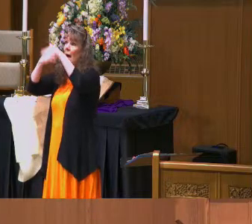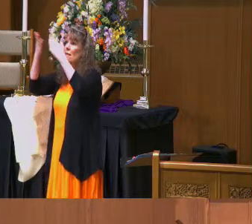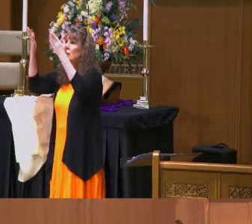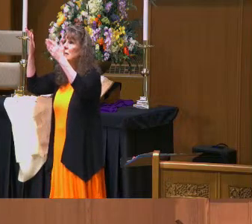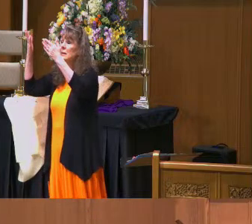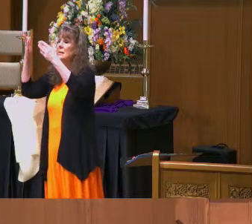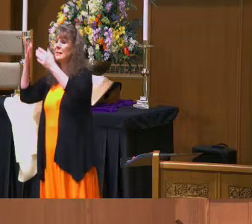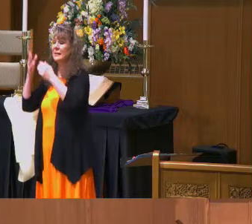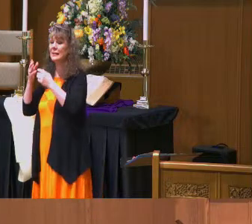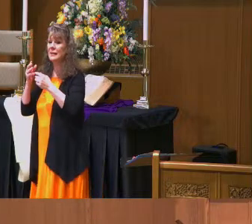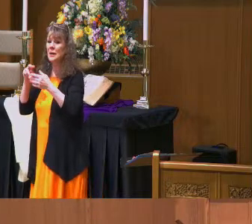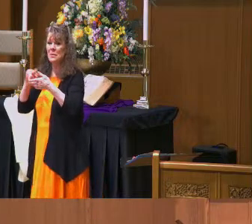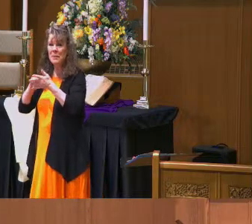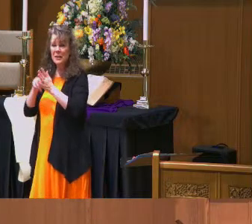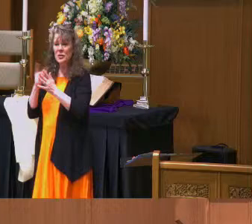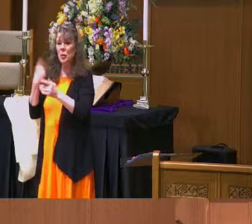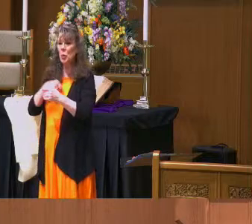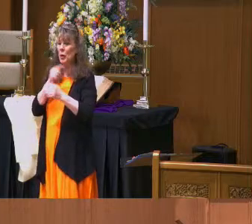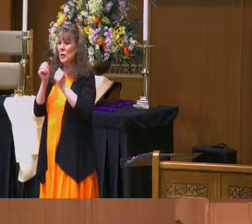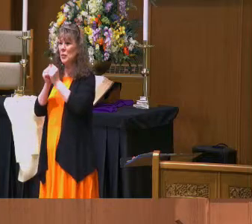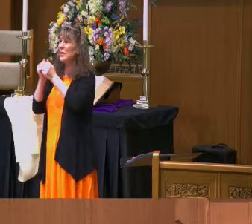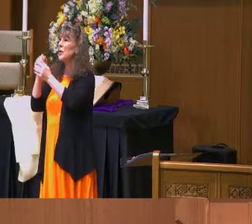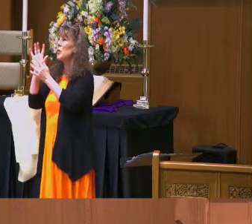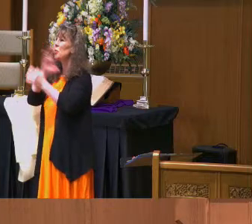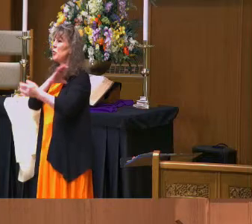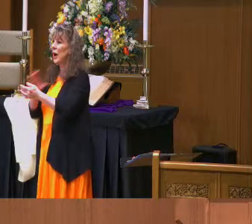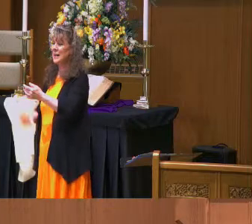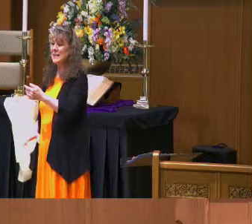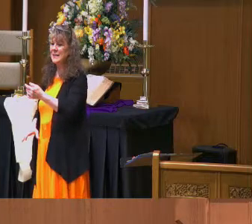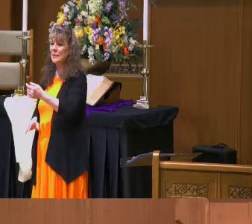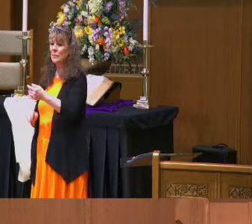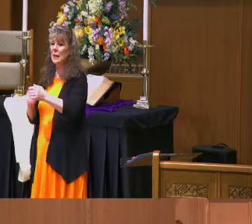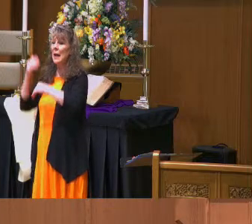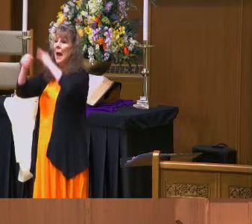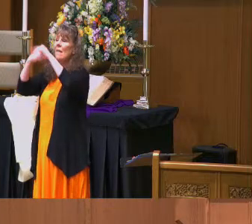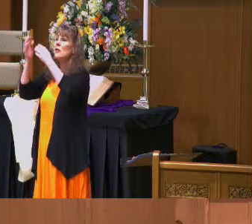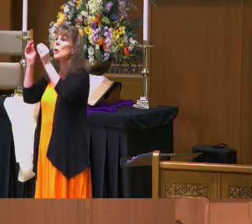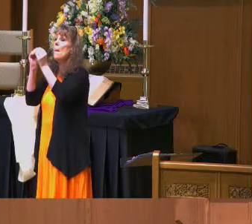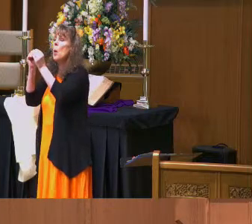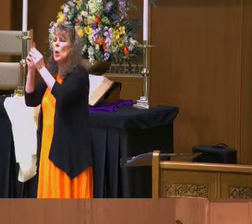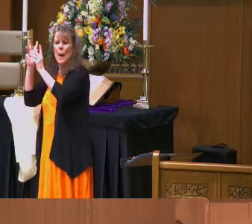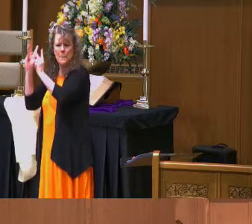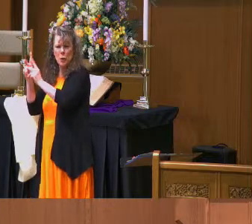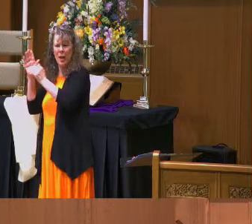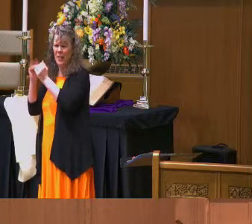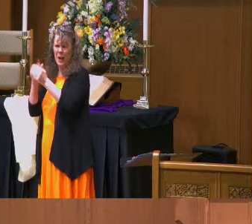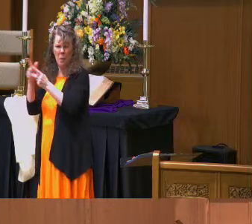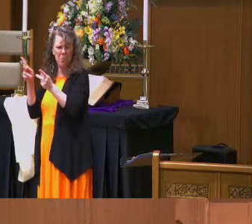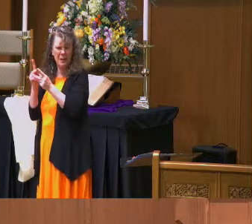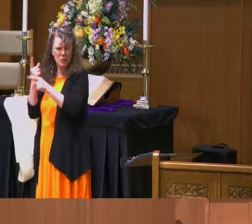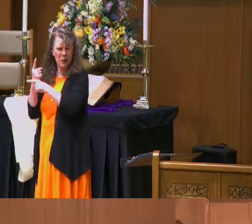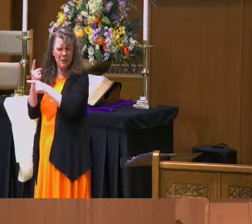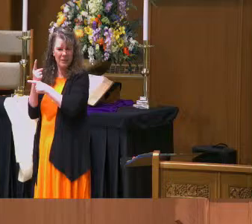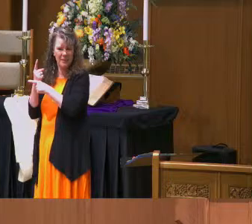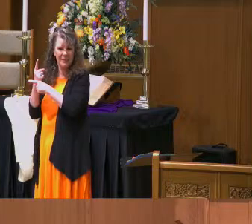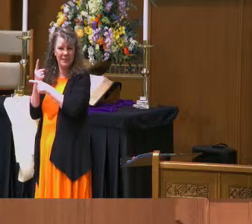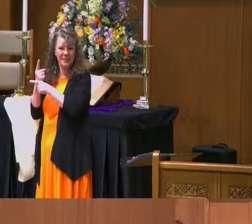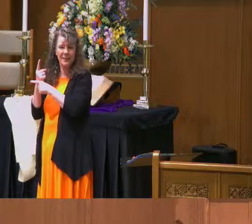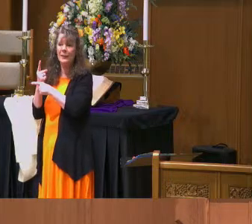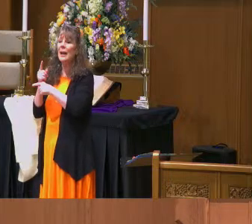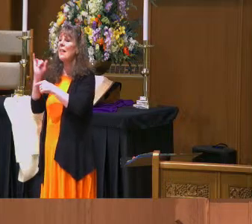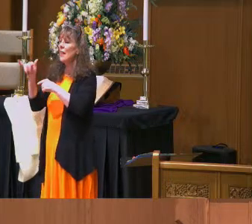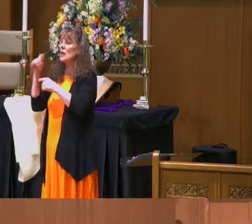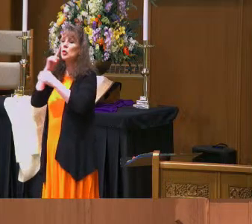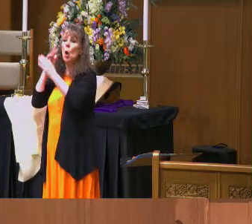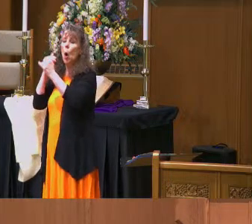be with Christ. Heaven is more a person than a place, isn't it? Say yes. This is the hope